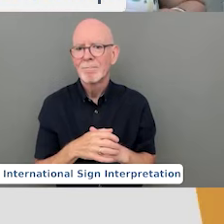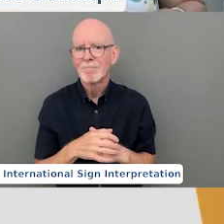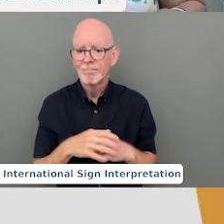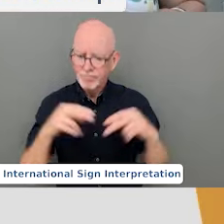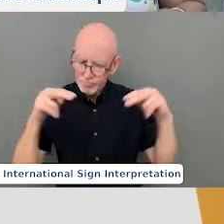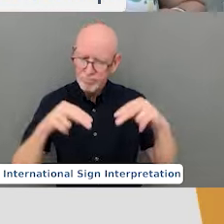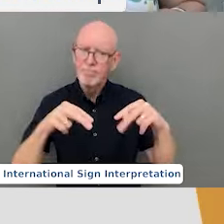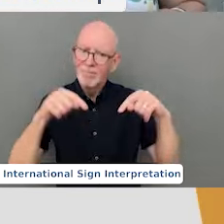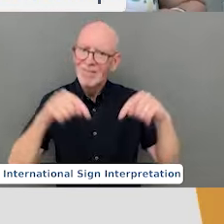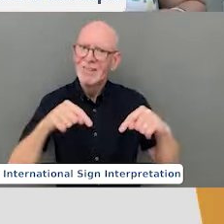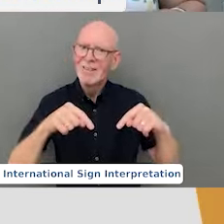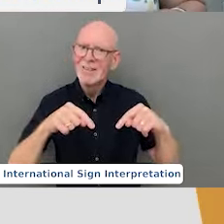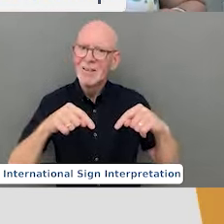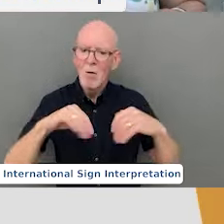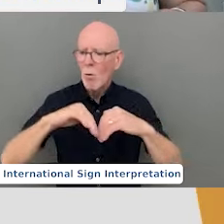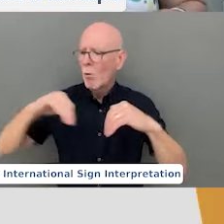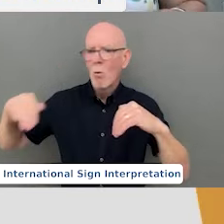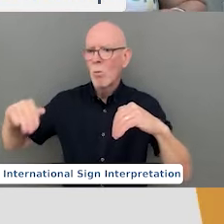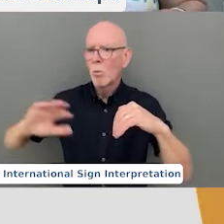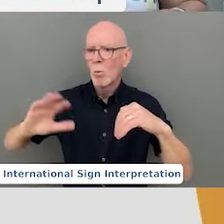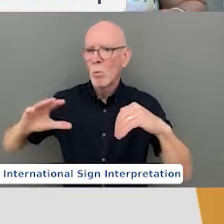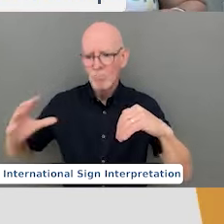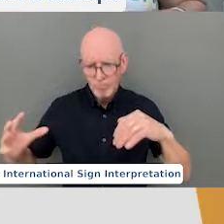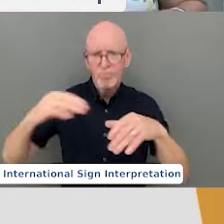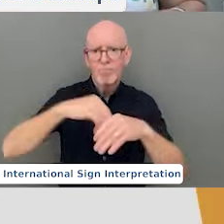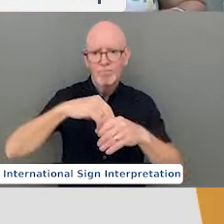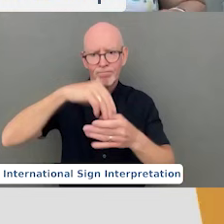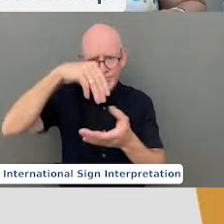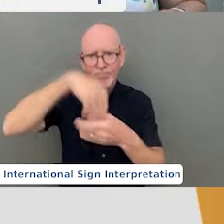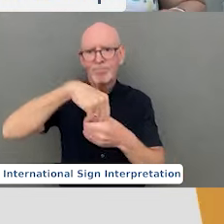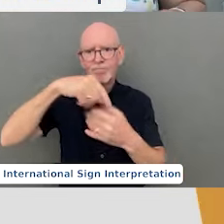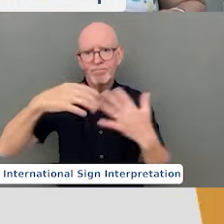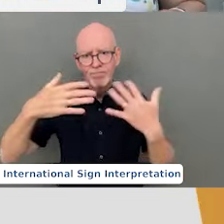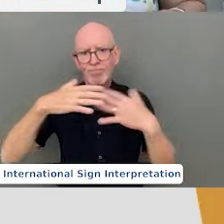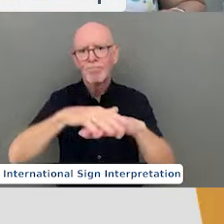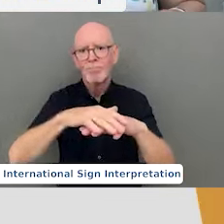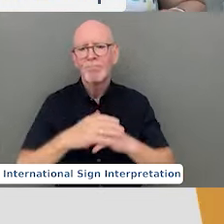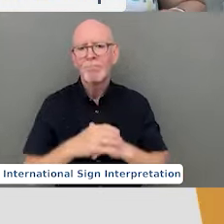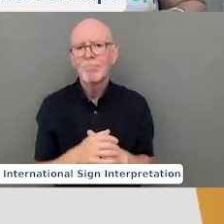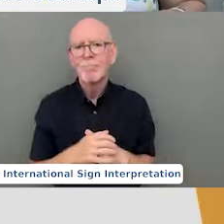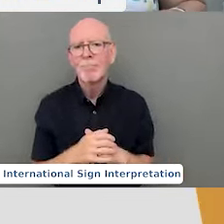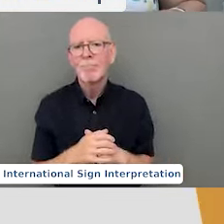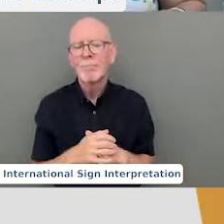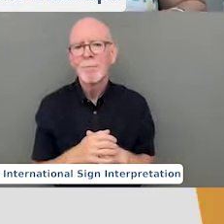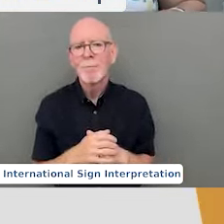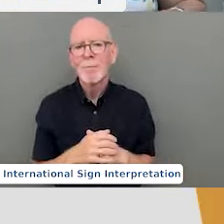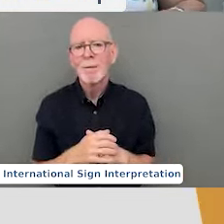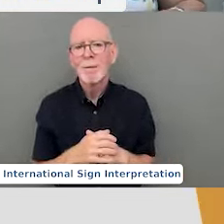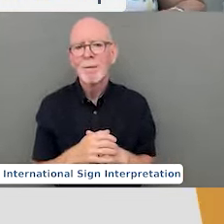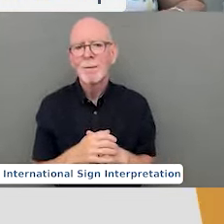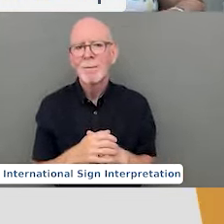should be at the center of it all, and that these programs are sustainable by